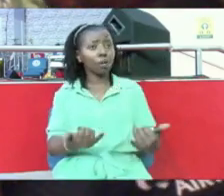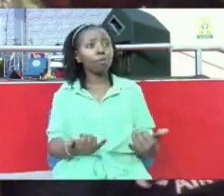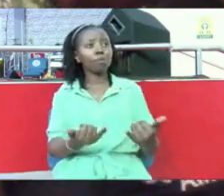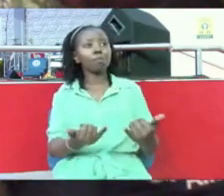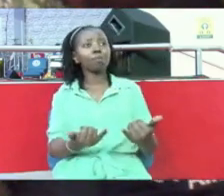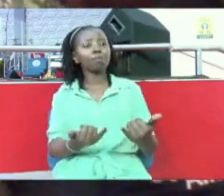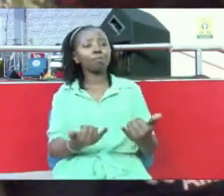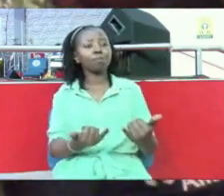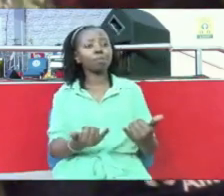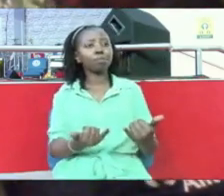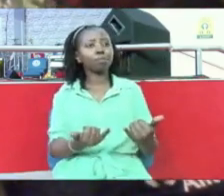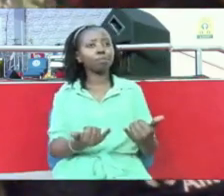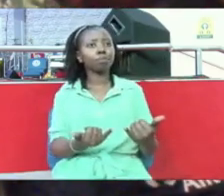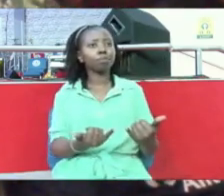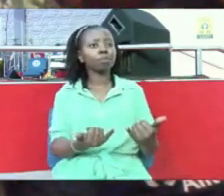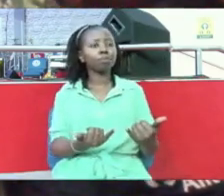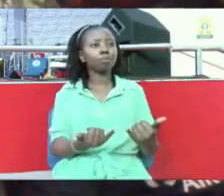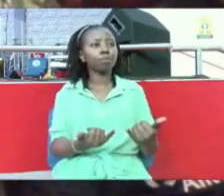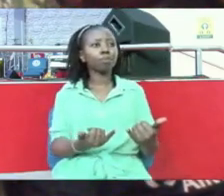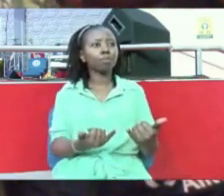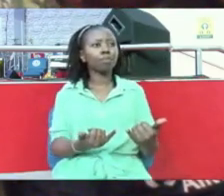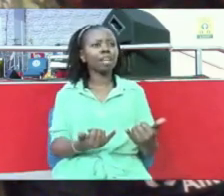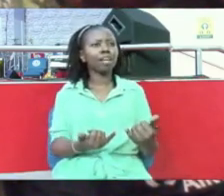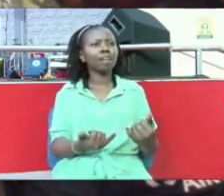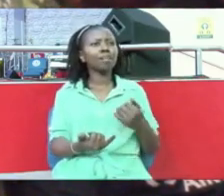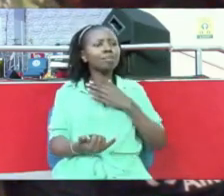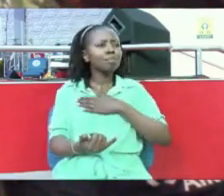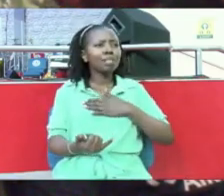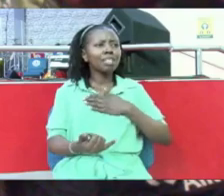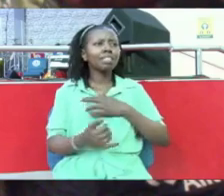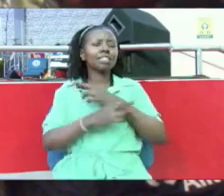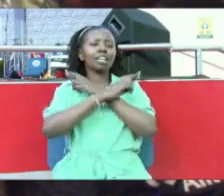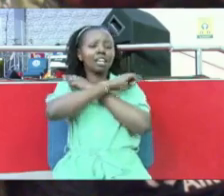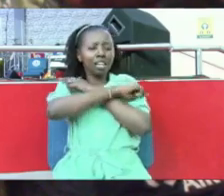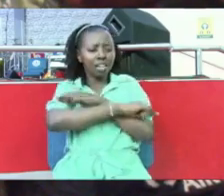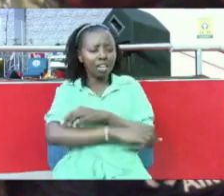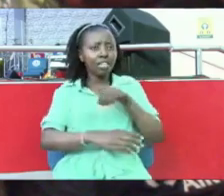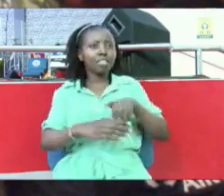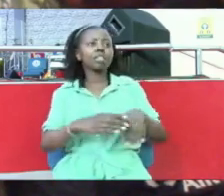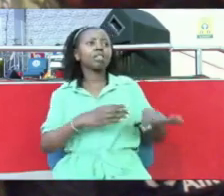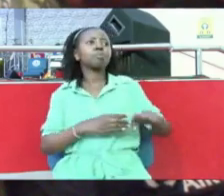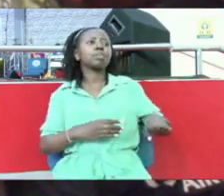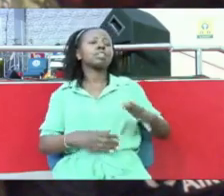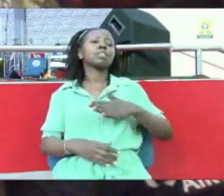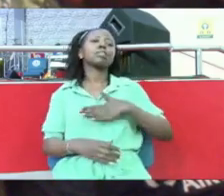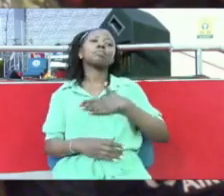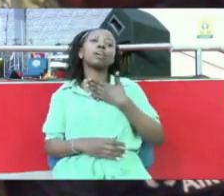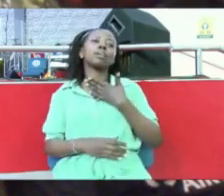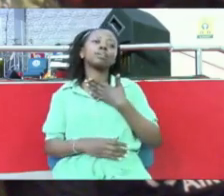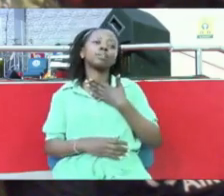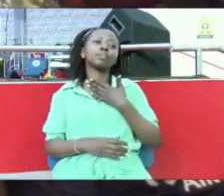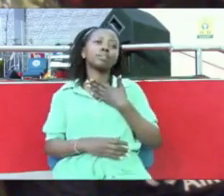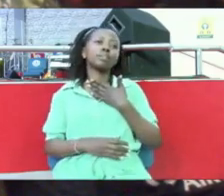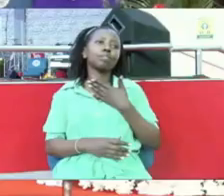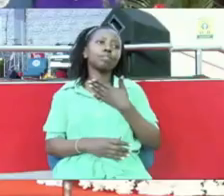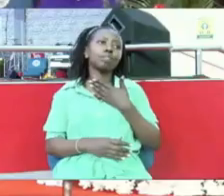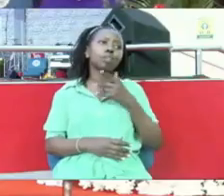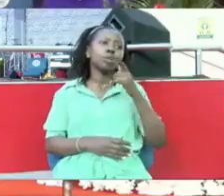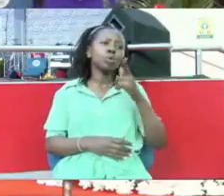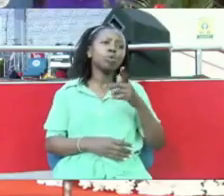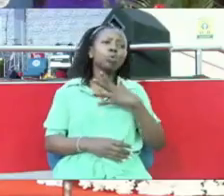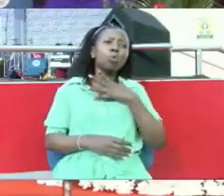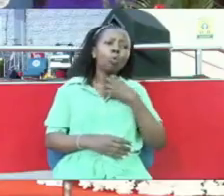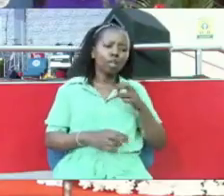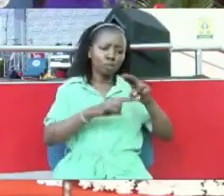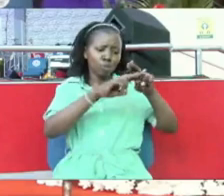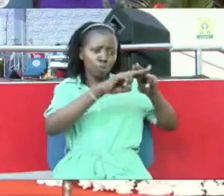Roho wa Mungu akisema. Is that won't you rest in my presence? Tukaweze kutulia kwenye uwepo wa Bwana. Are you willing to sit